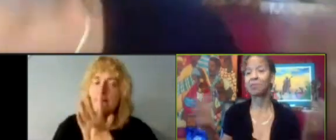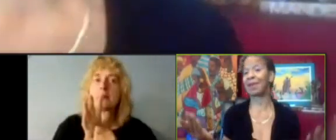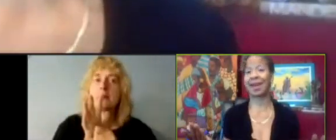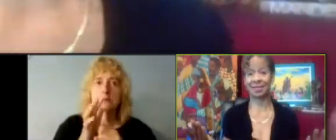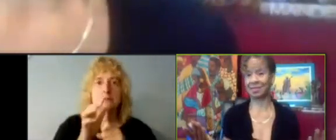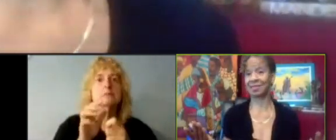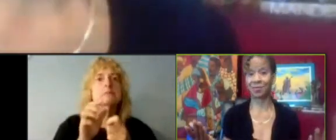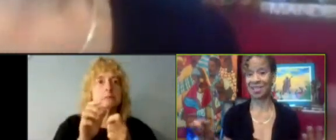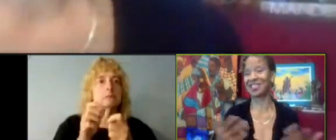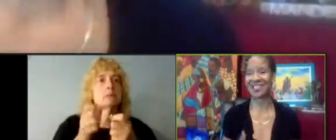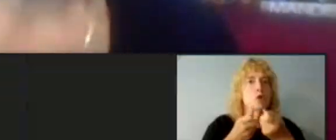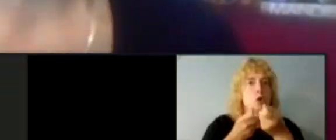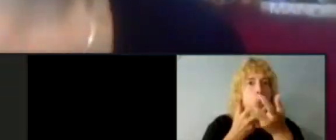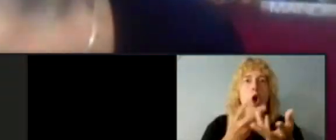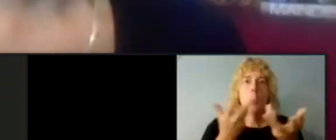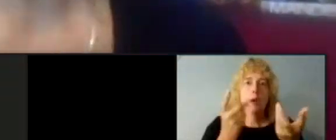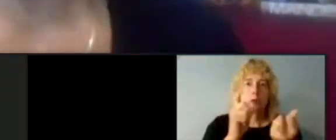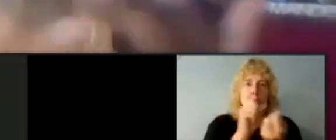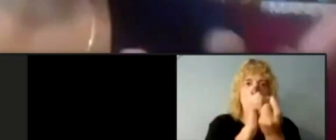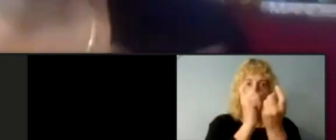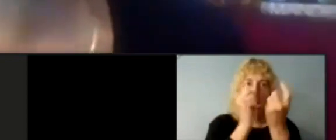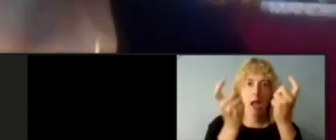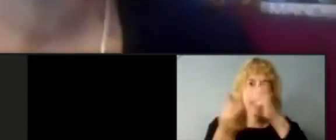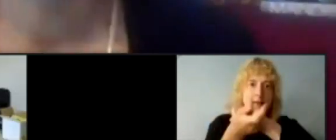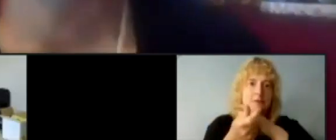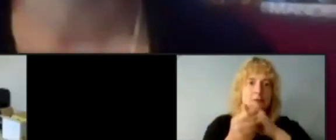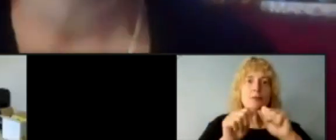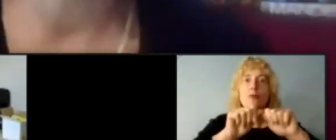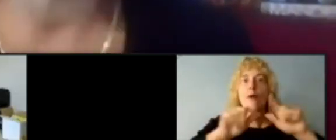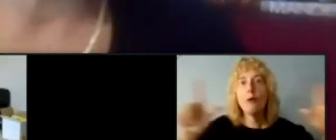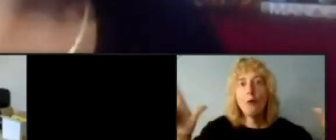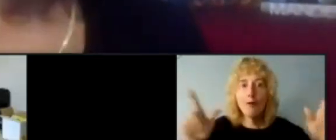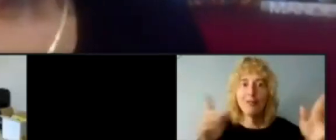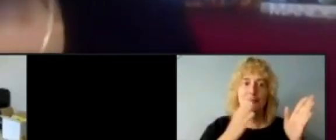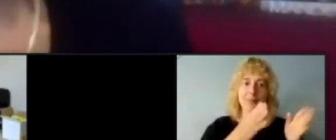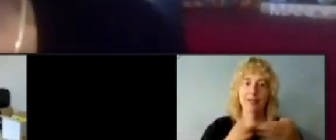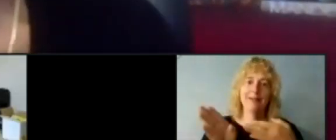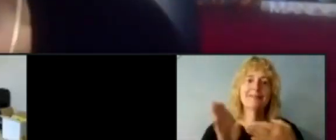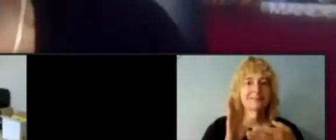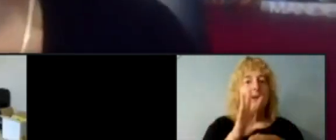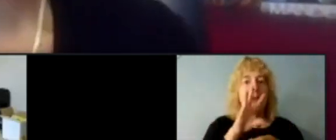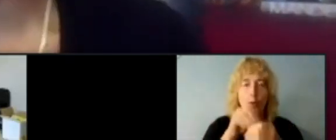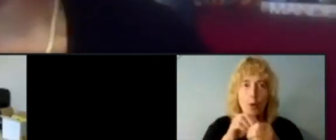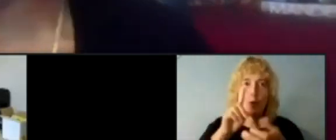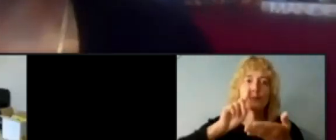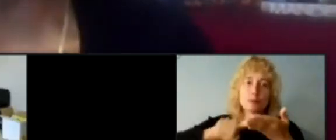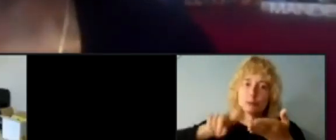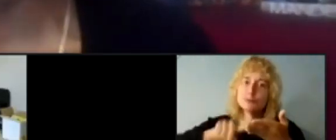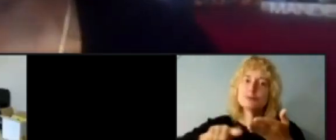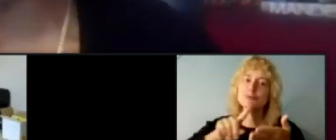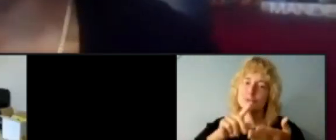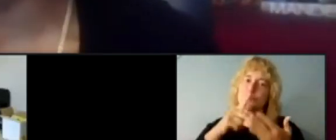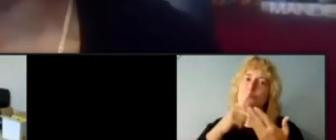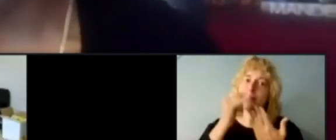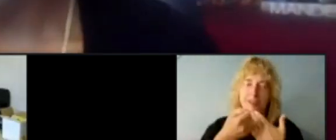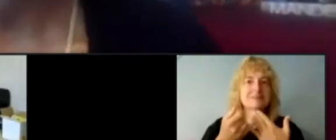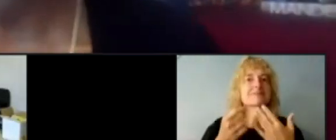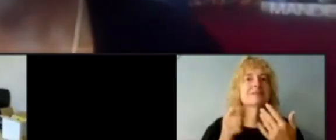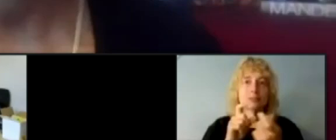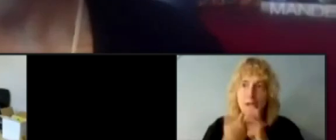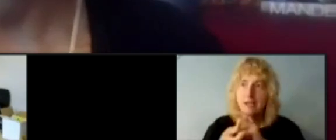in all the plans that we initially had, which includes research projects. So at this point, April, do we have